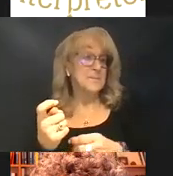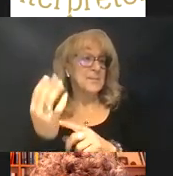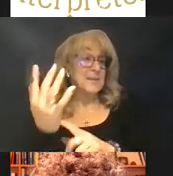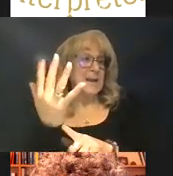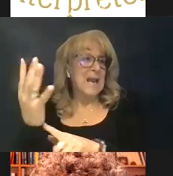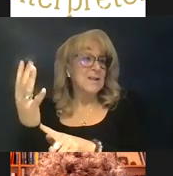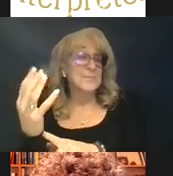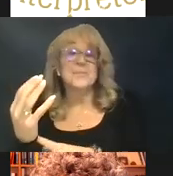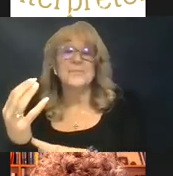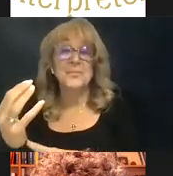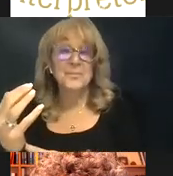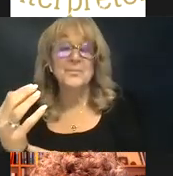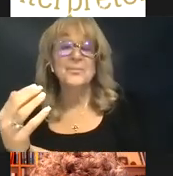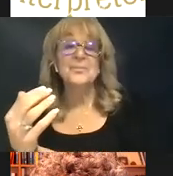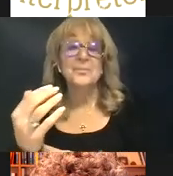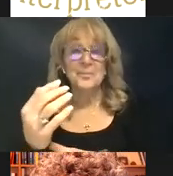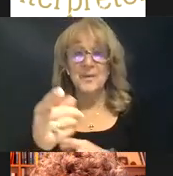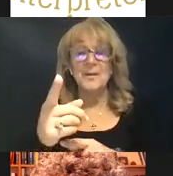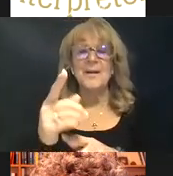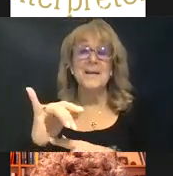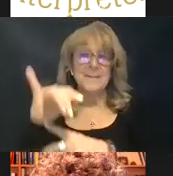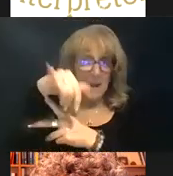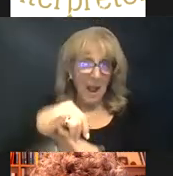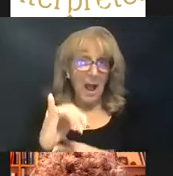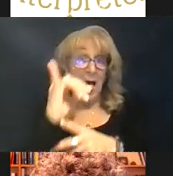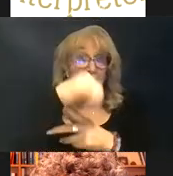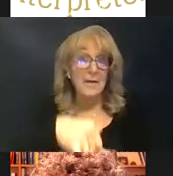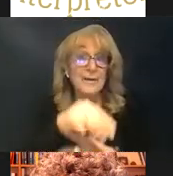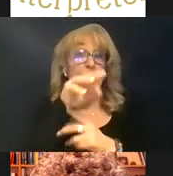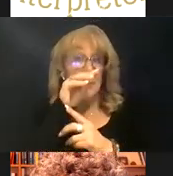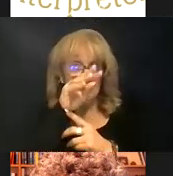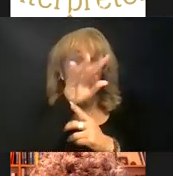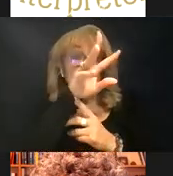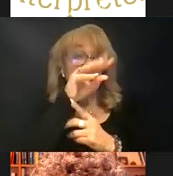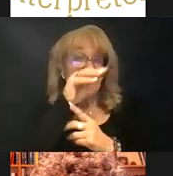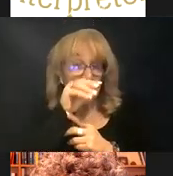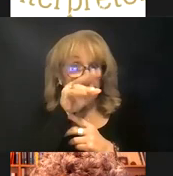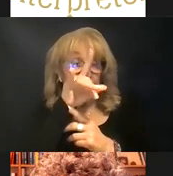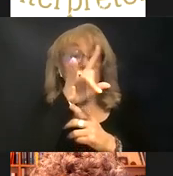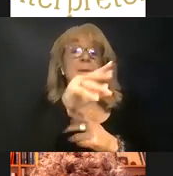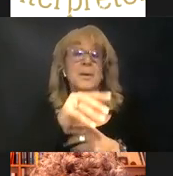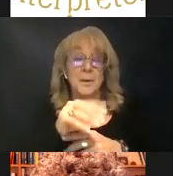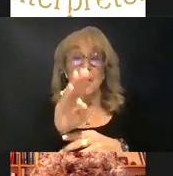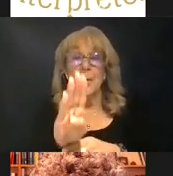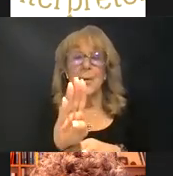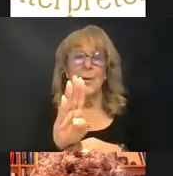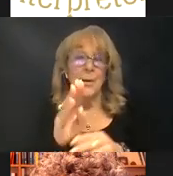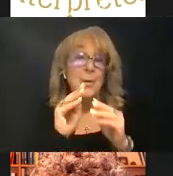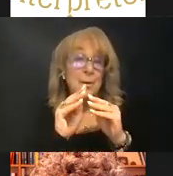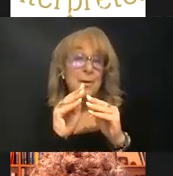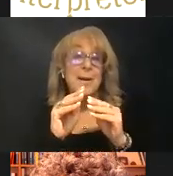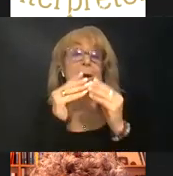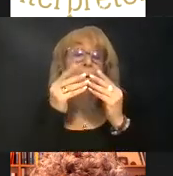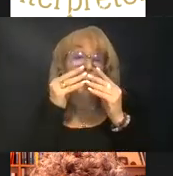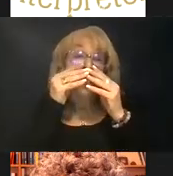animals, they're having a blowhole, and out of their blowhole they can blow air, and when they blow air they generate these